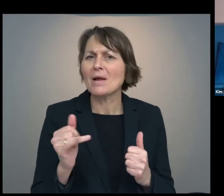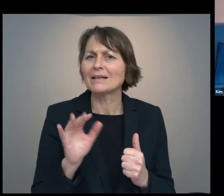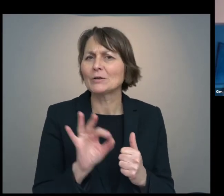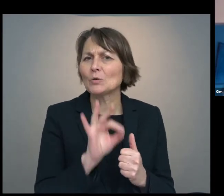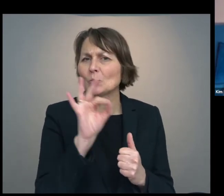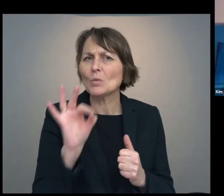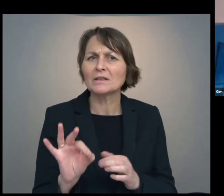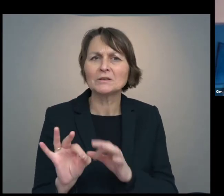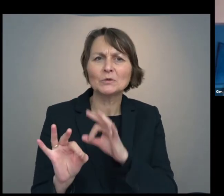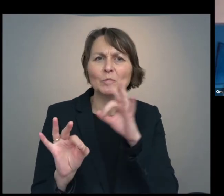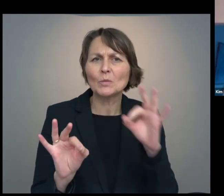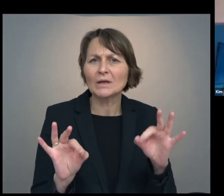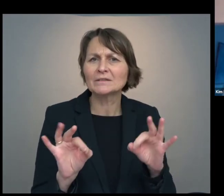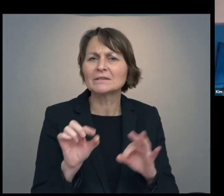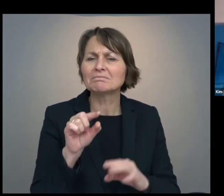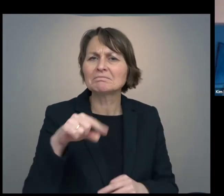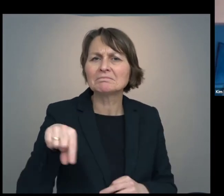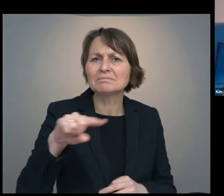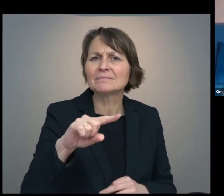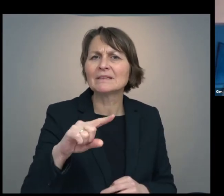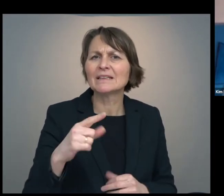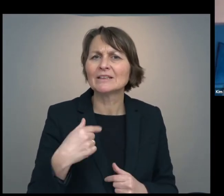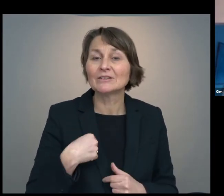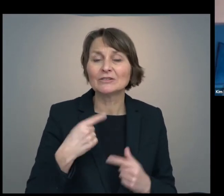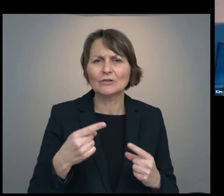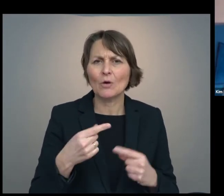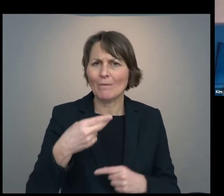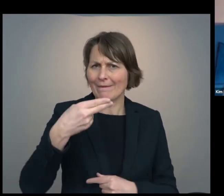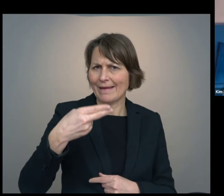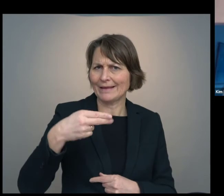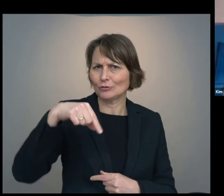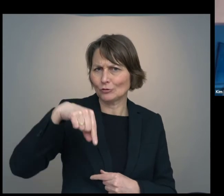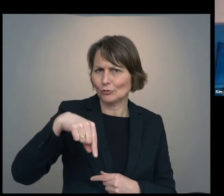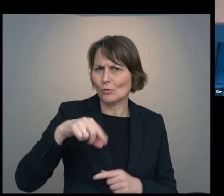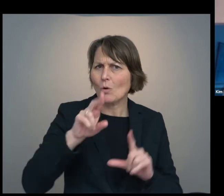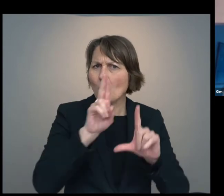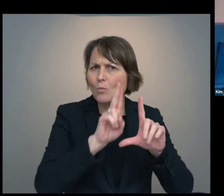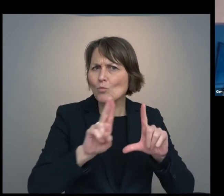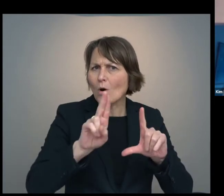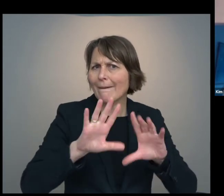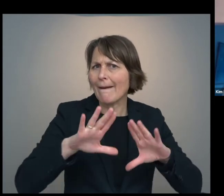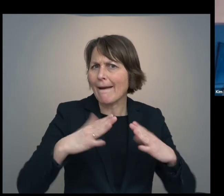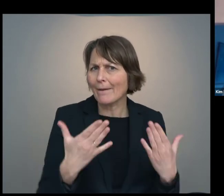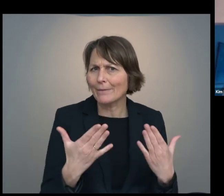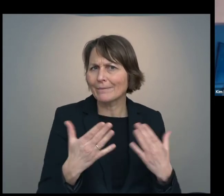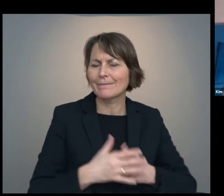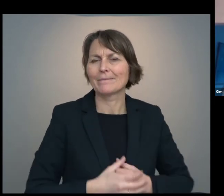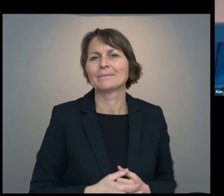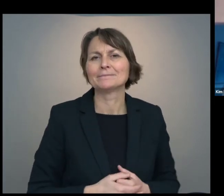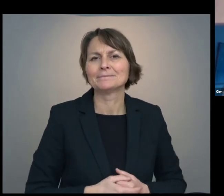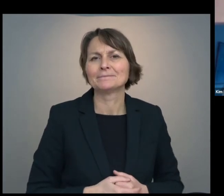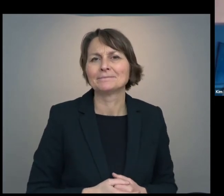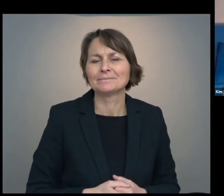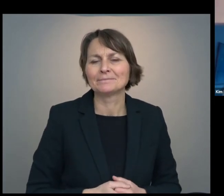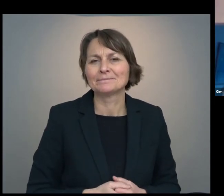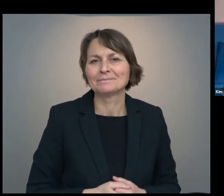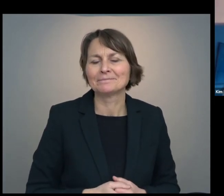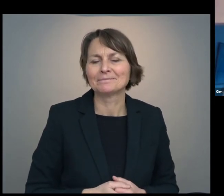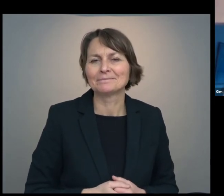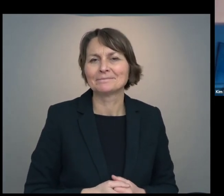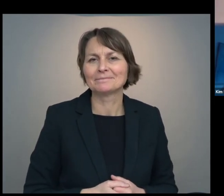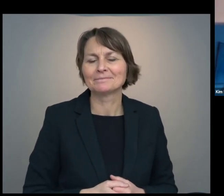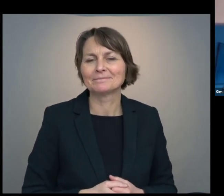There were a lot of lovely questions in the spreadsheet asking how everyone at Umbraco HQ was. And I